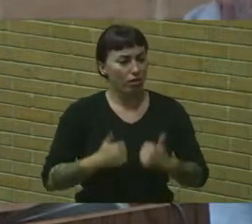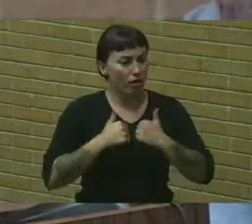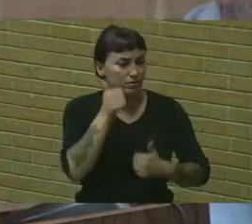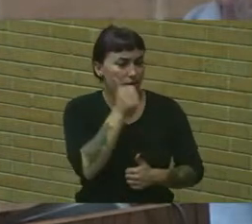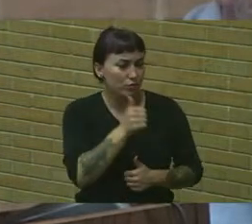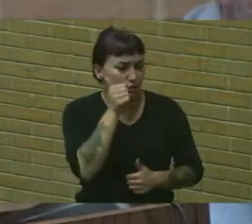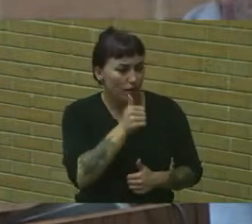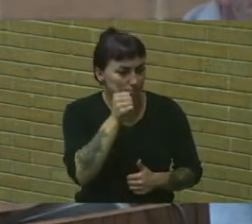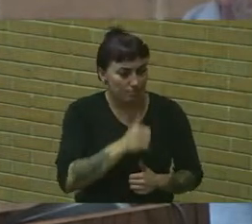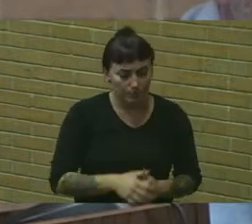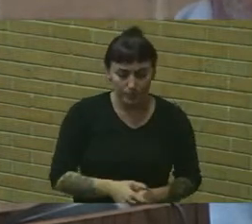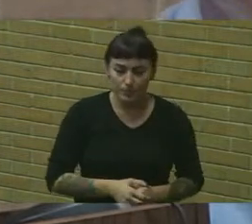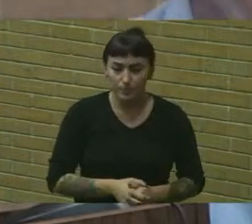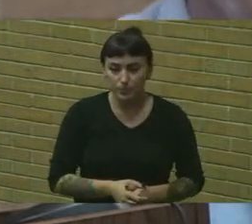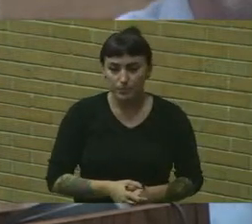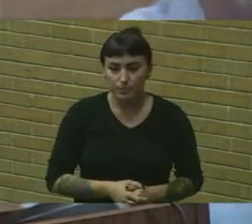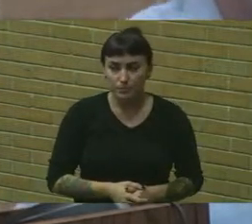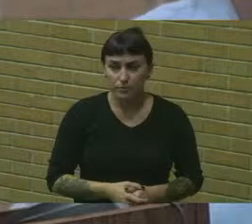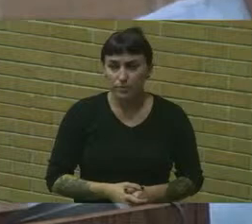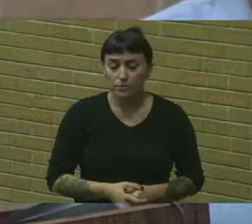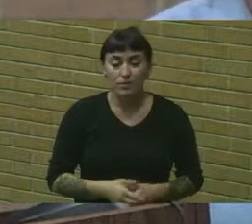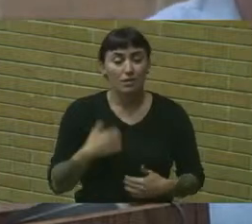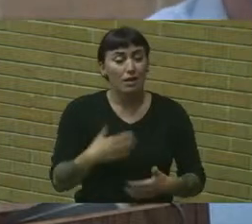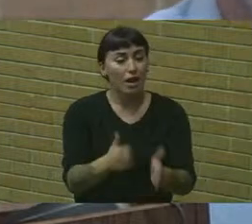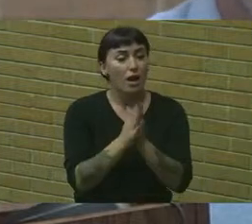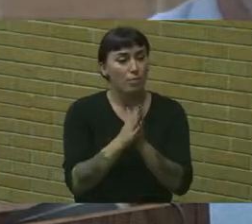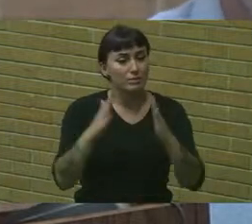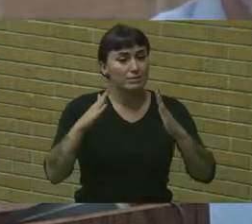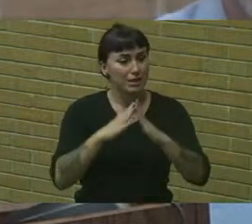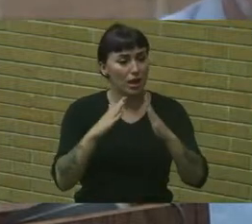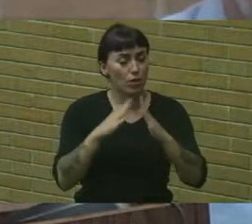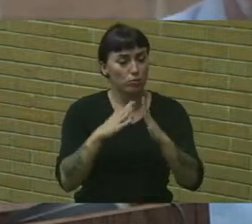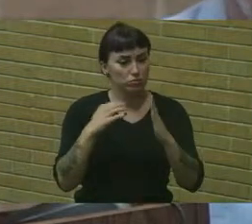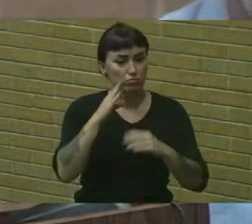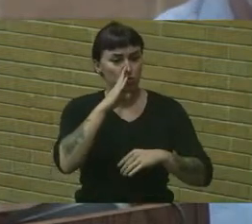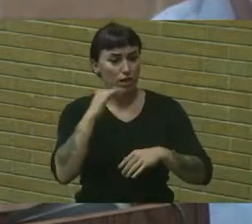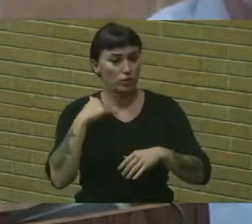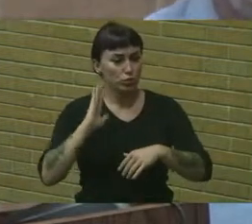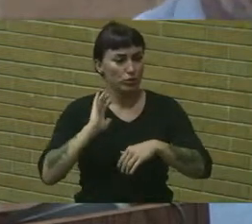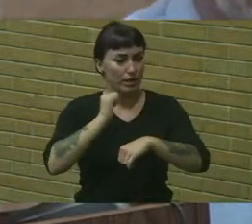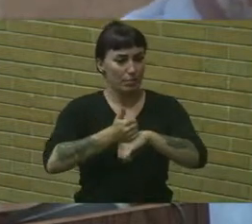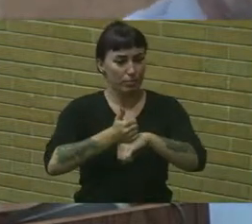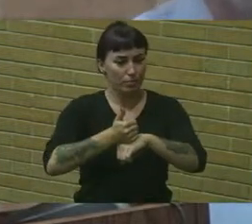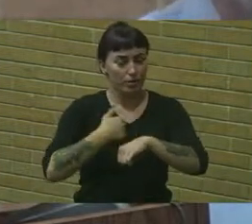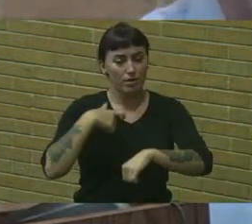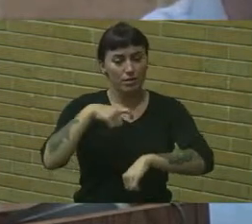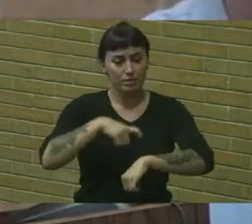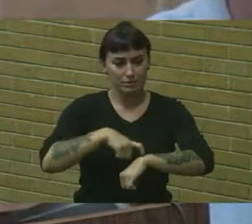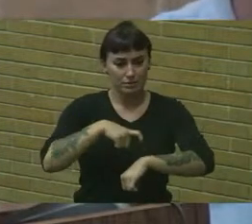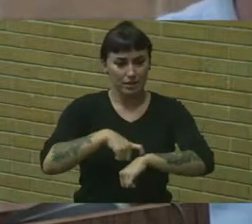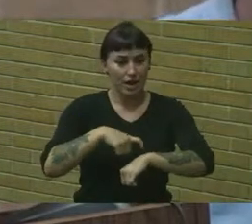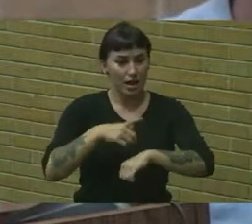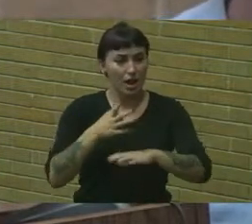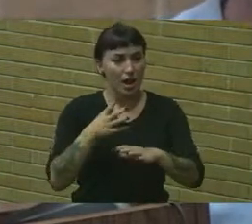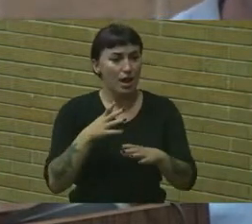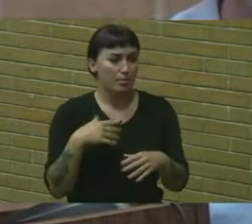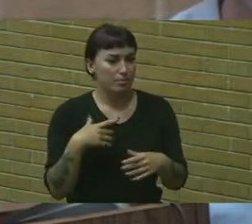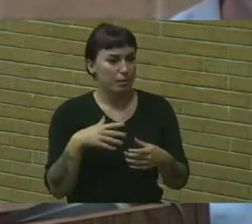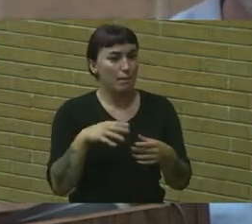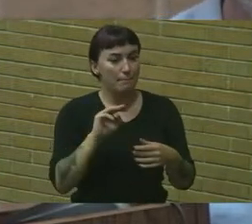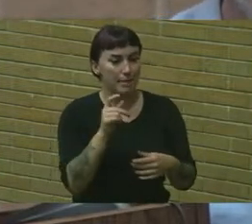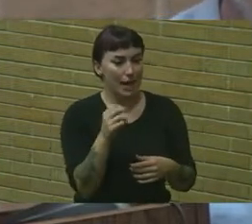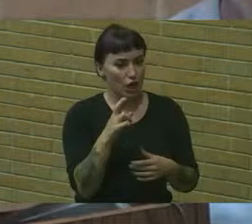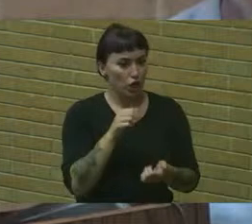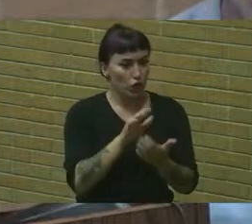daily basis. I'm asking the town of Brighton to implement a time, manner, and place guidelines for